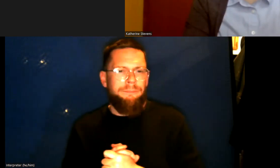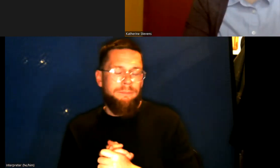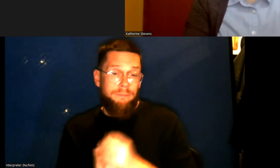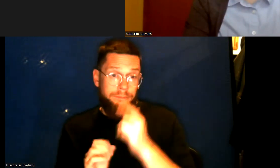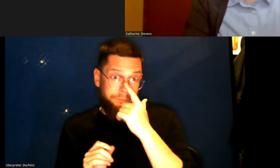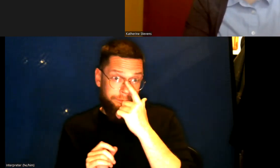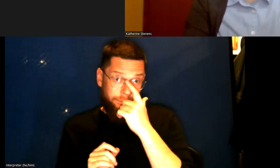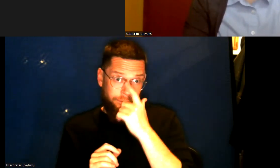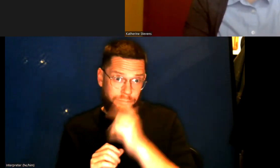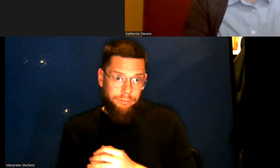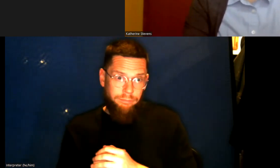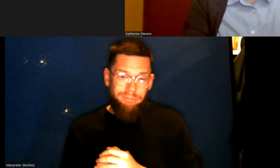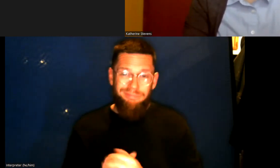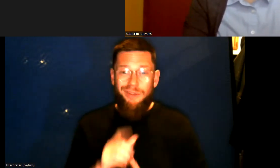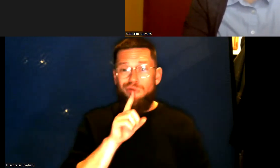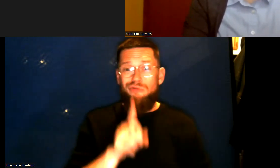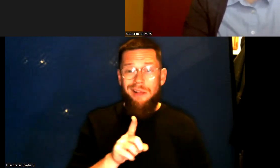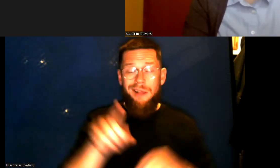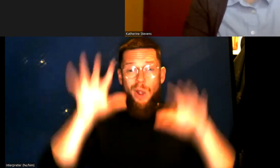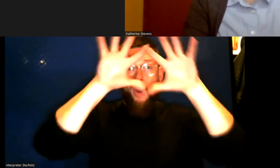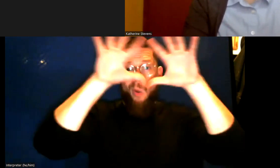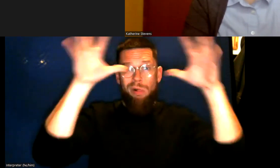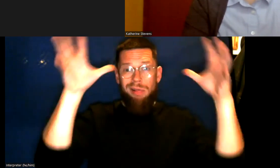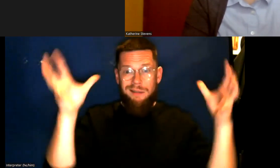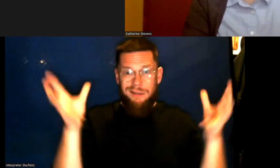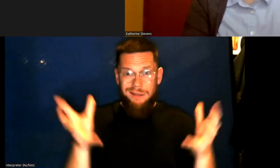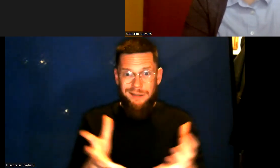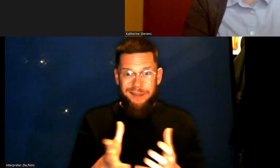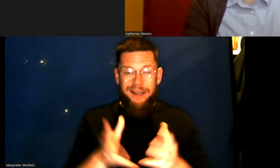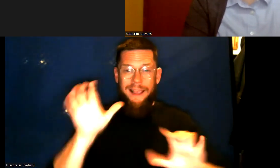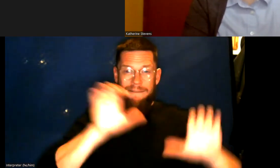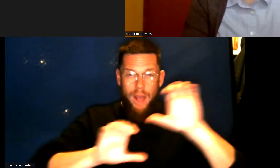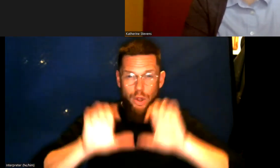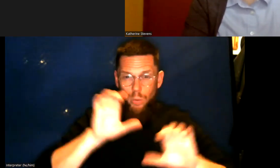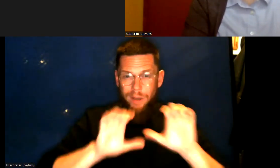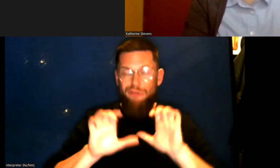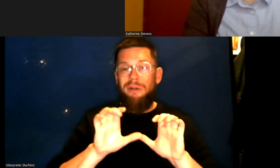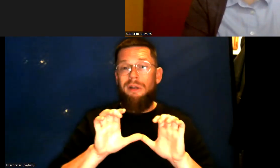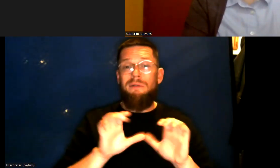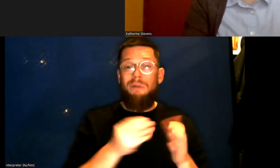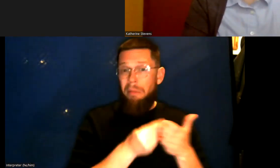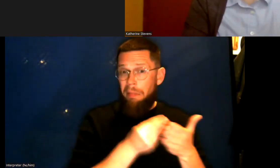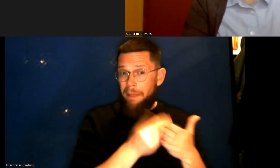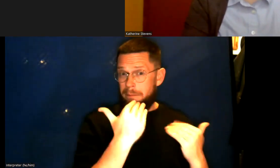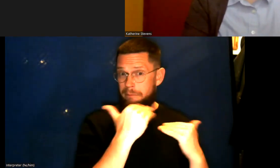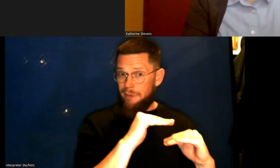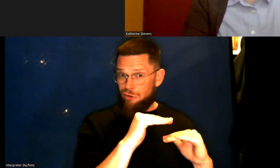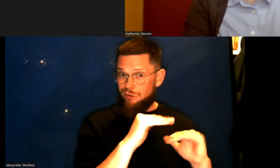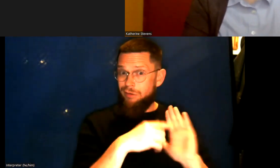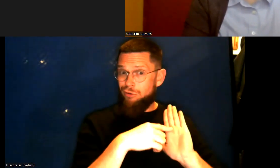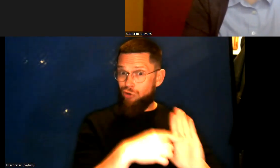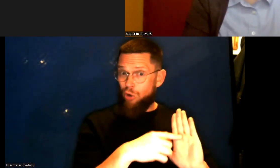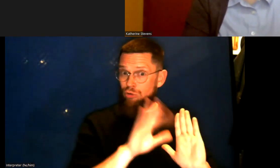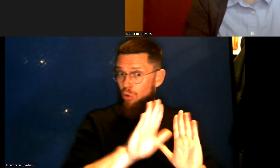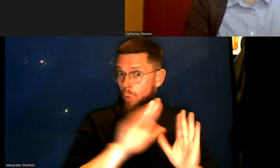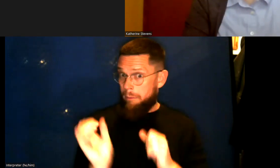it is part of a holistic evaluation of the application. And so the budget demonstrates your planning